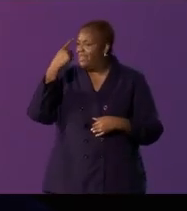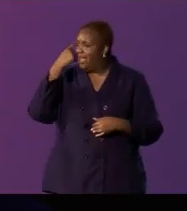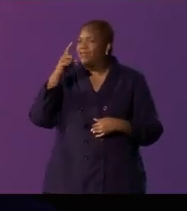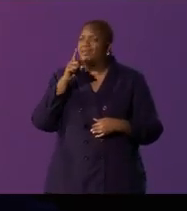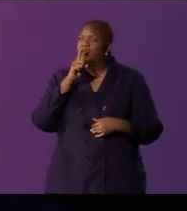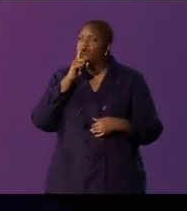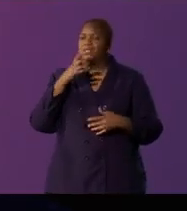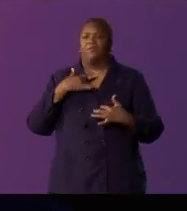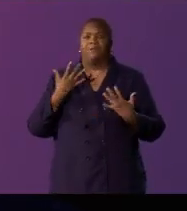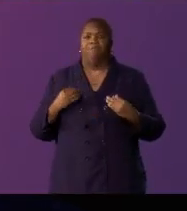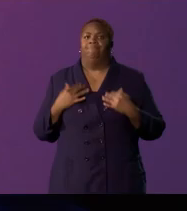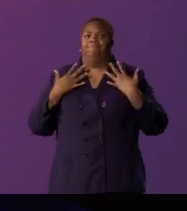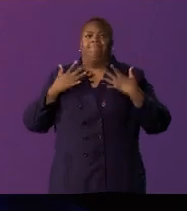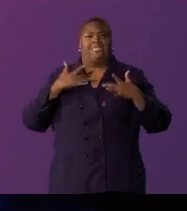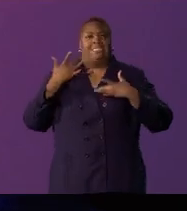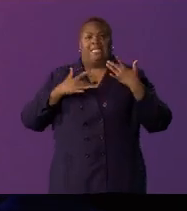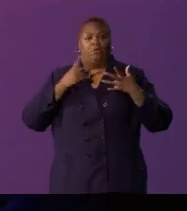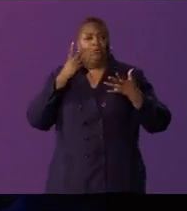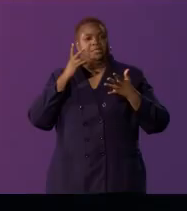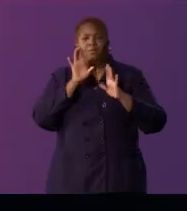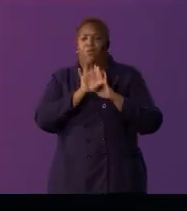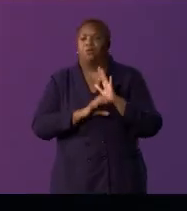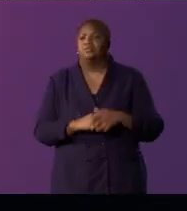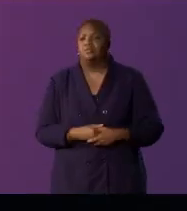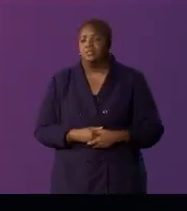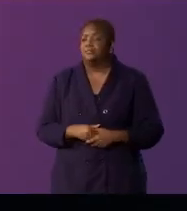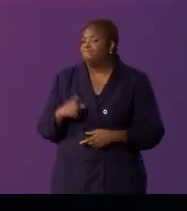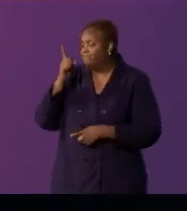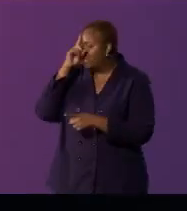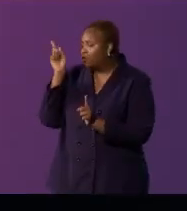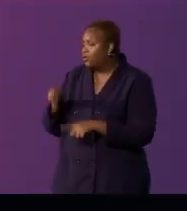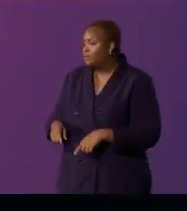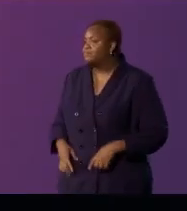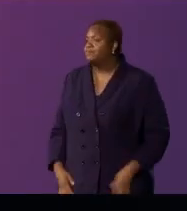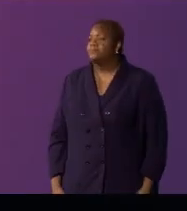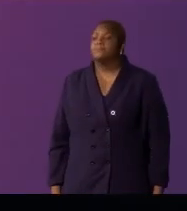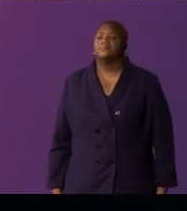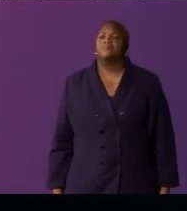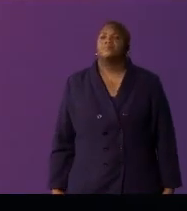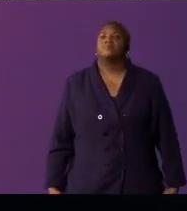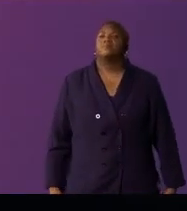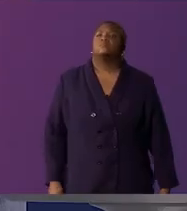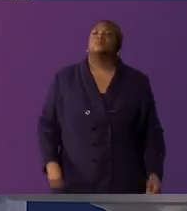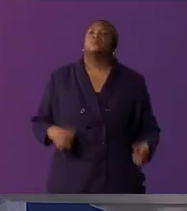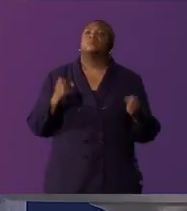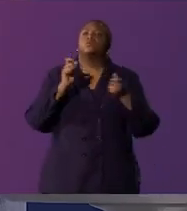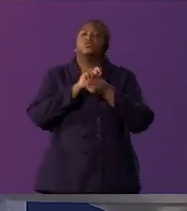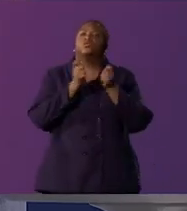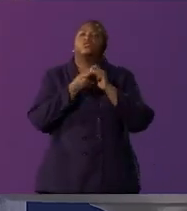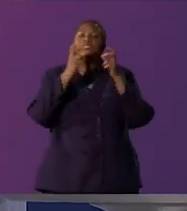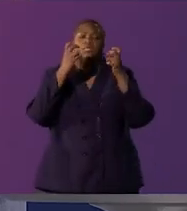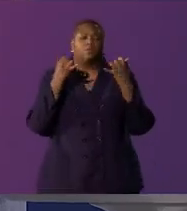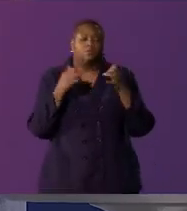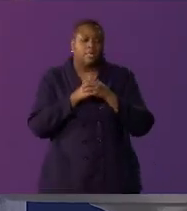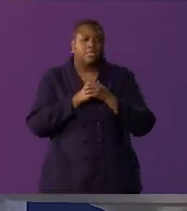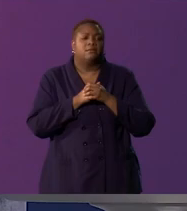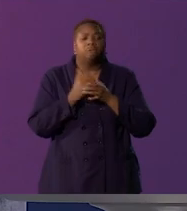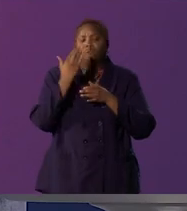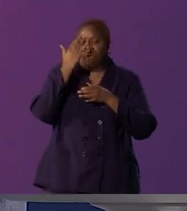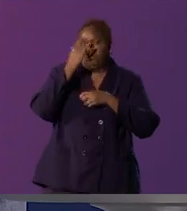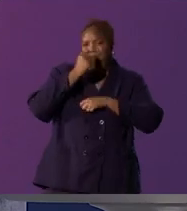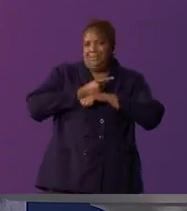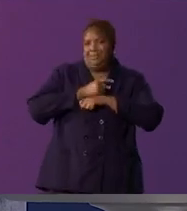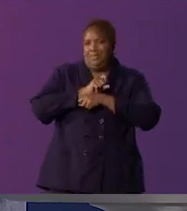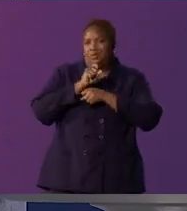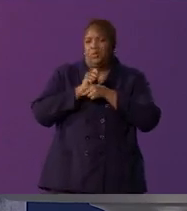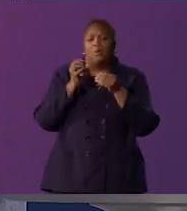absolutely invigorated when you see these courses. I totally agree. Okay, so changing topics a little bit, we know today's workplaces